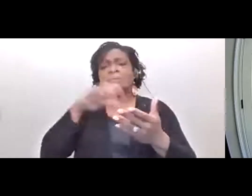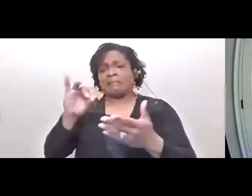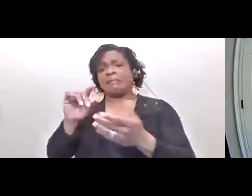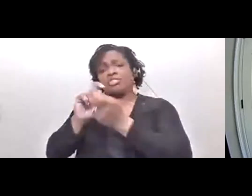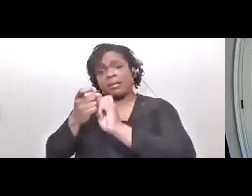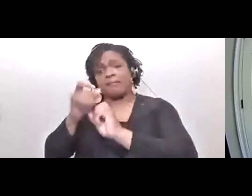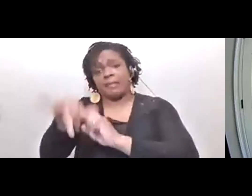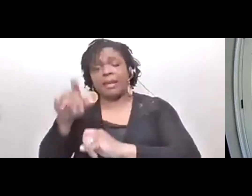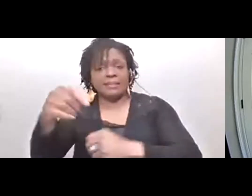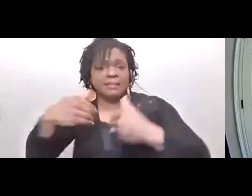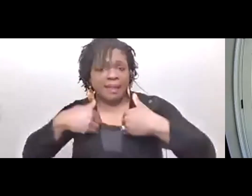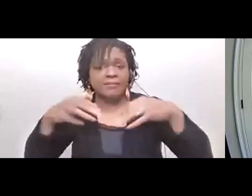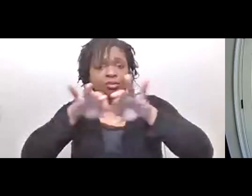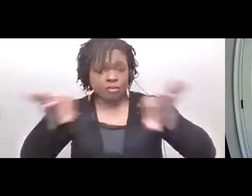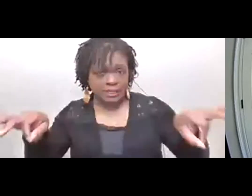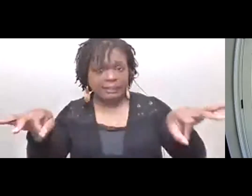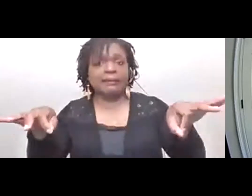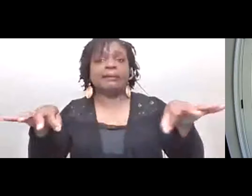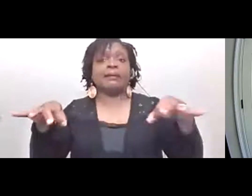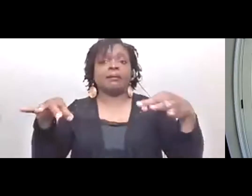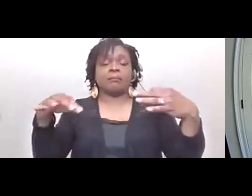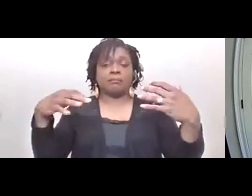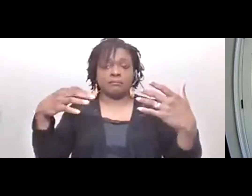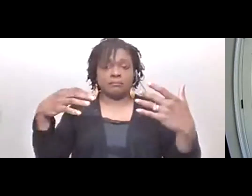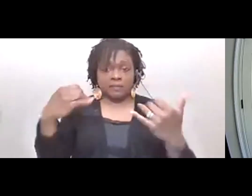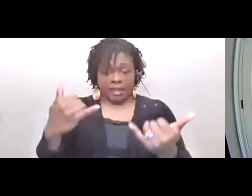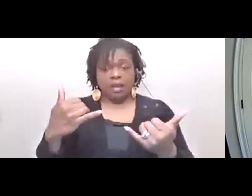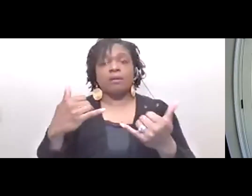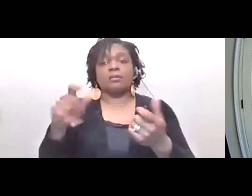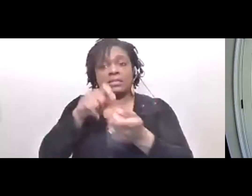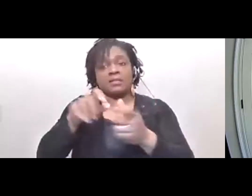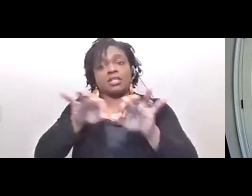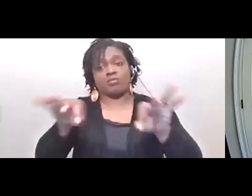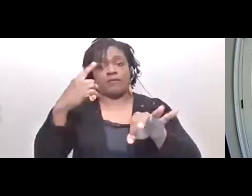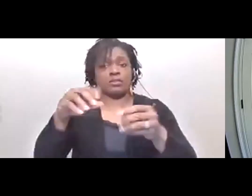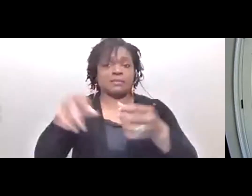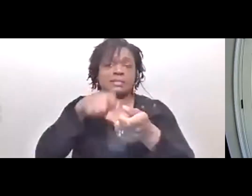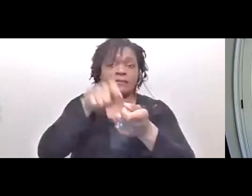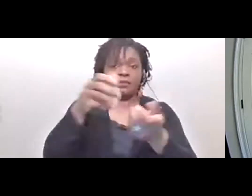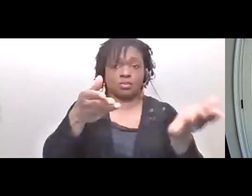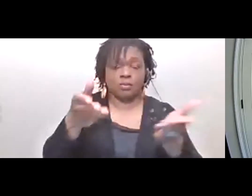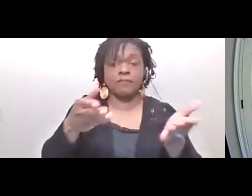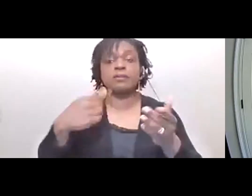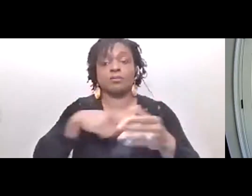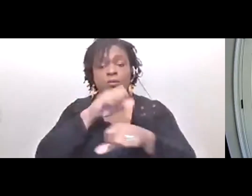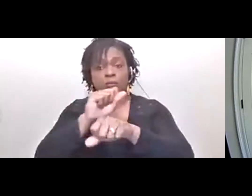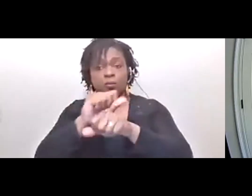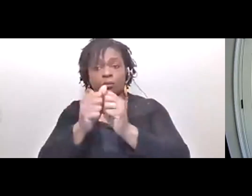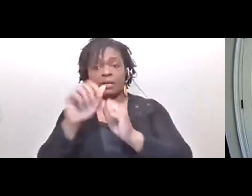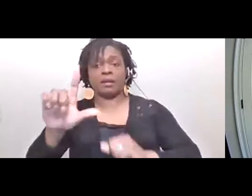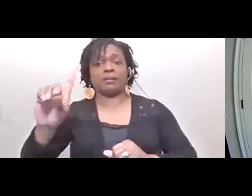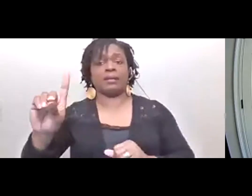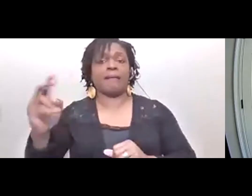certain degrees. And then we've also recently, in the past year, advocated with LDH to increase the